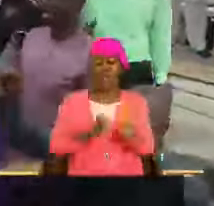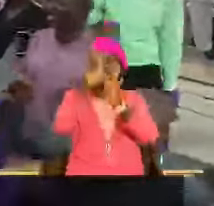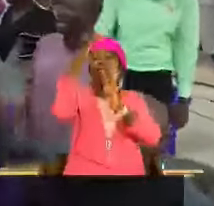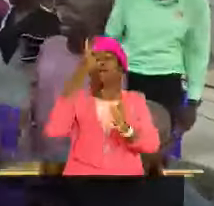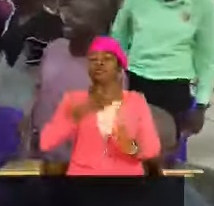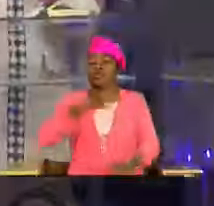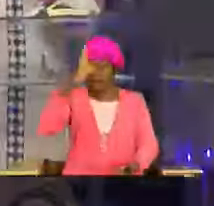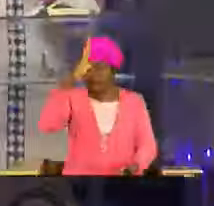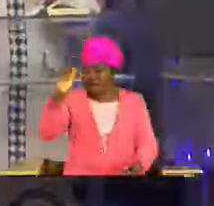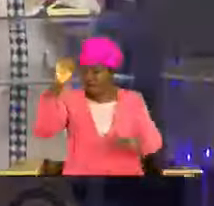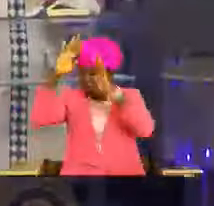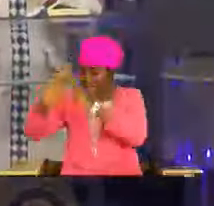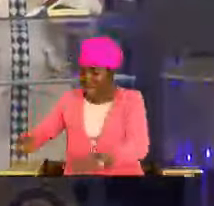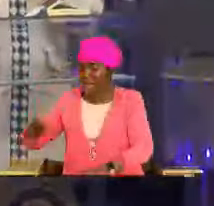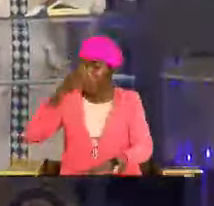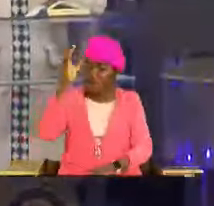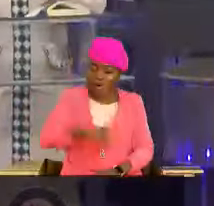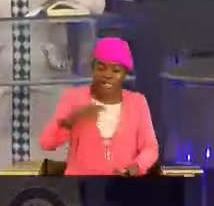now